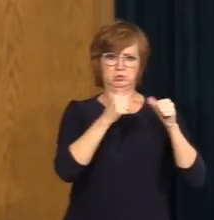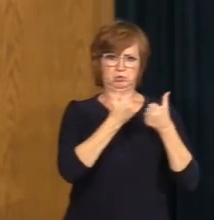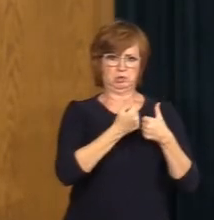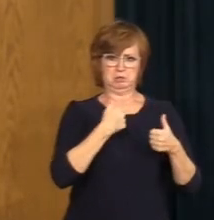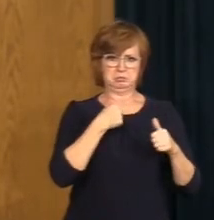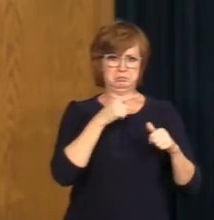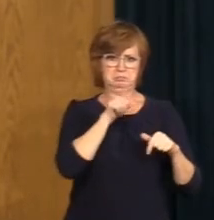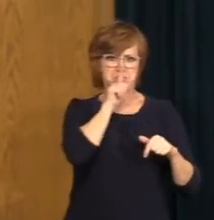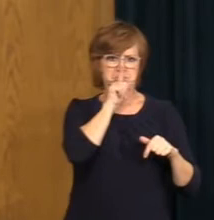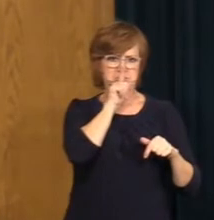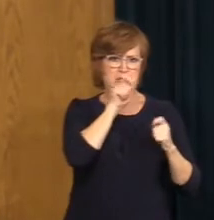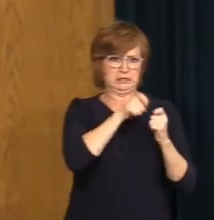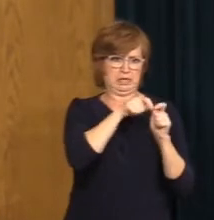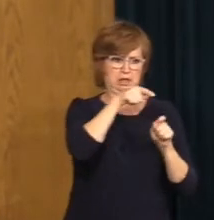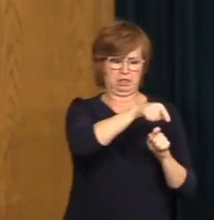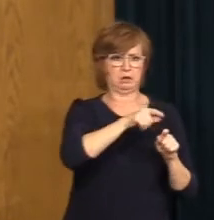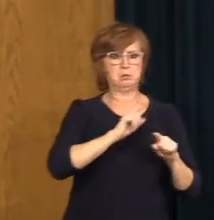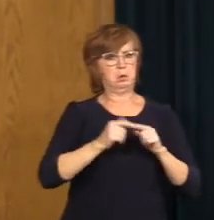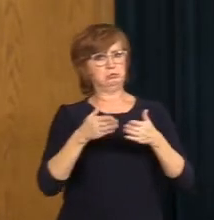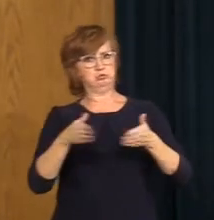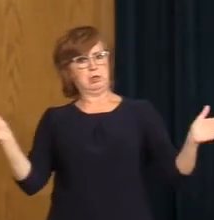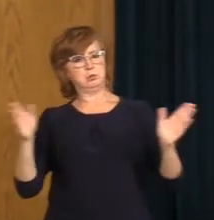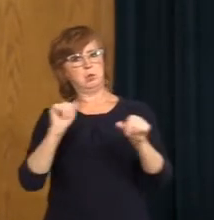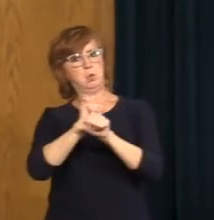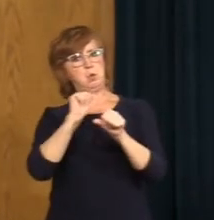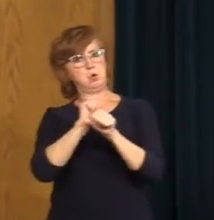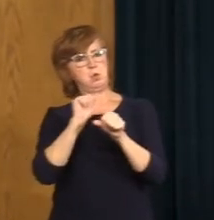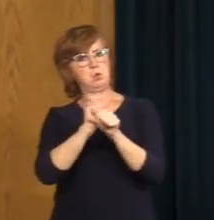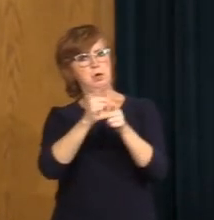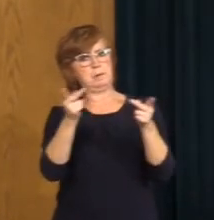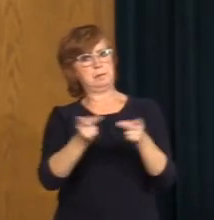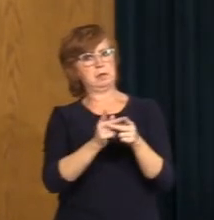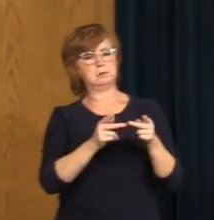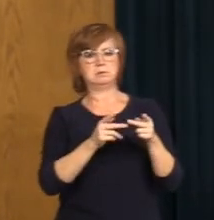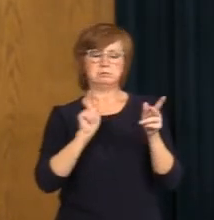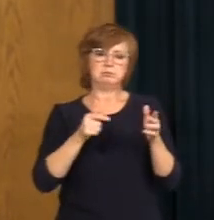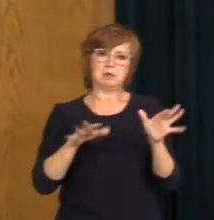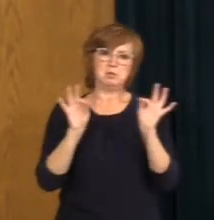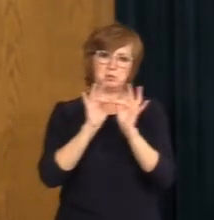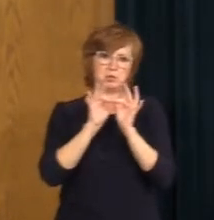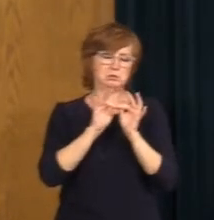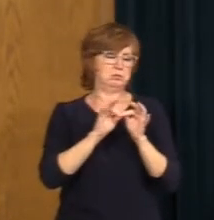where you are to practice the same things we need to practice